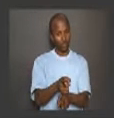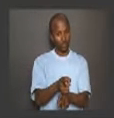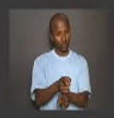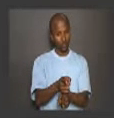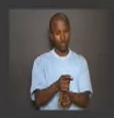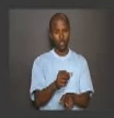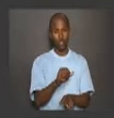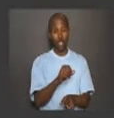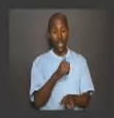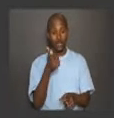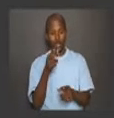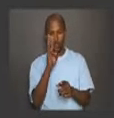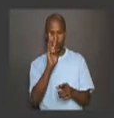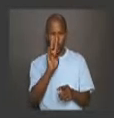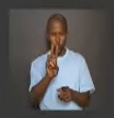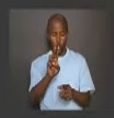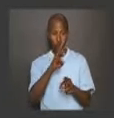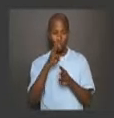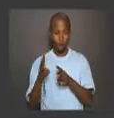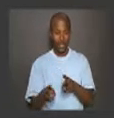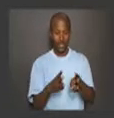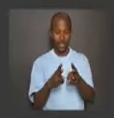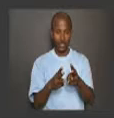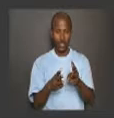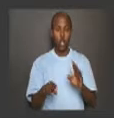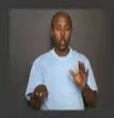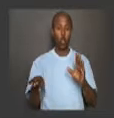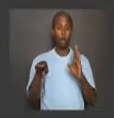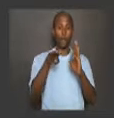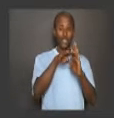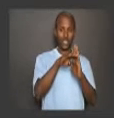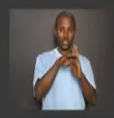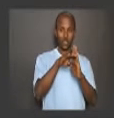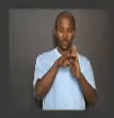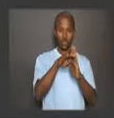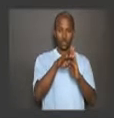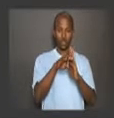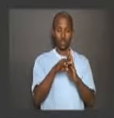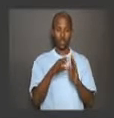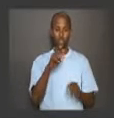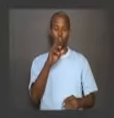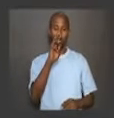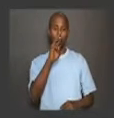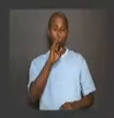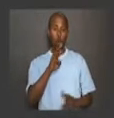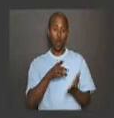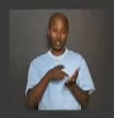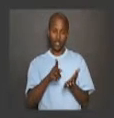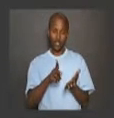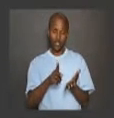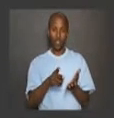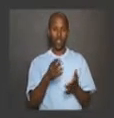The other two methods of compensation for work are wages and